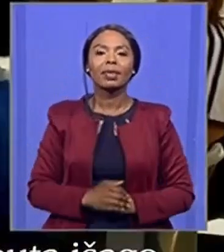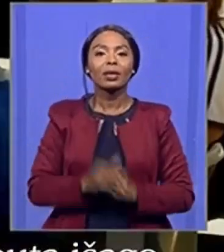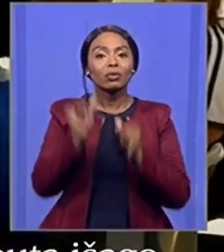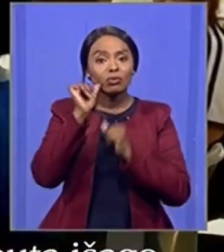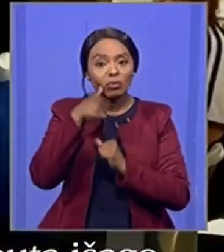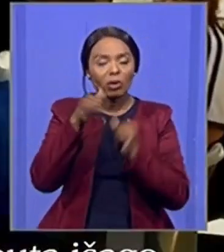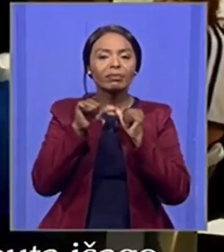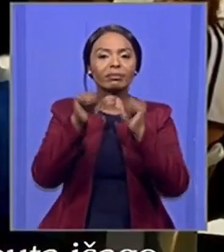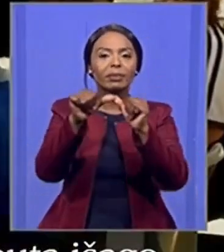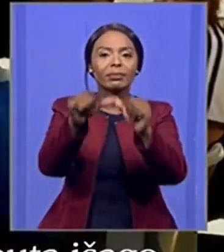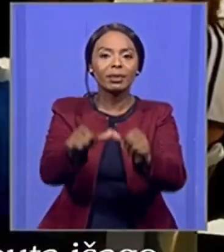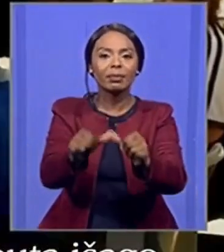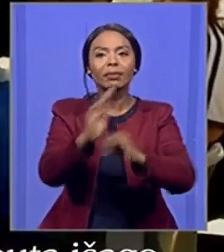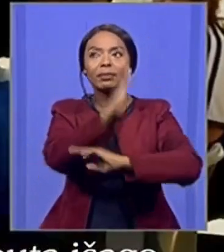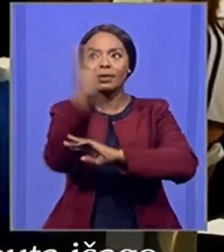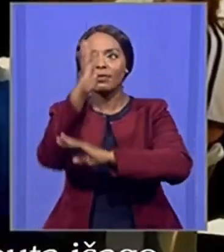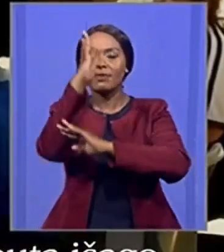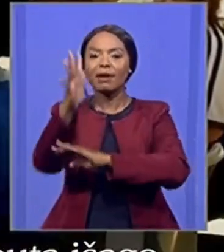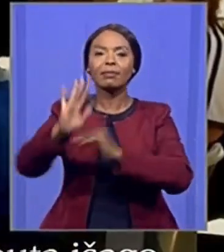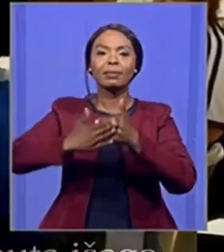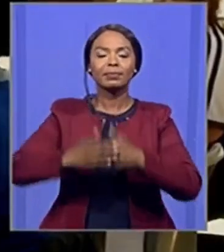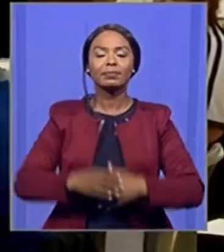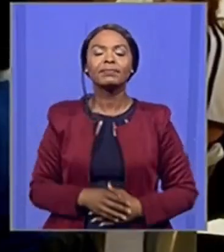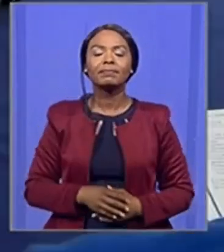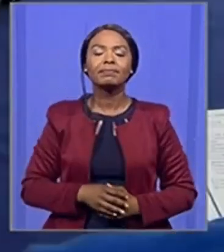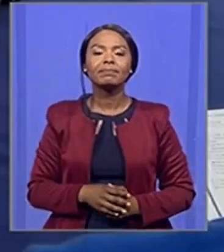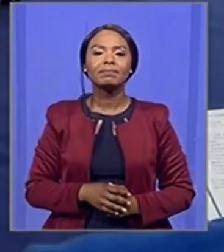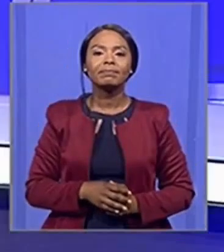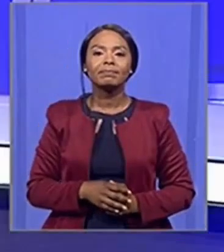sasa go fihla ka iri ya 5 thapama.